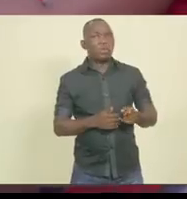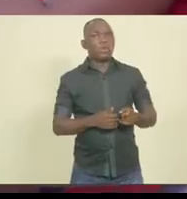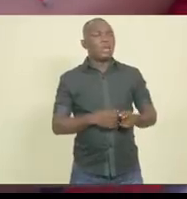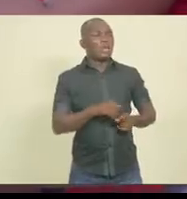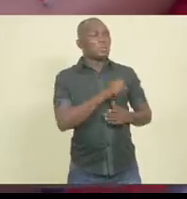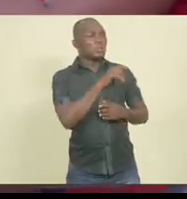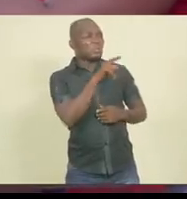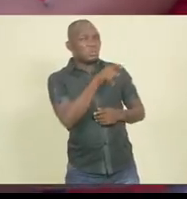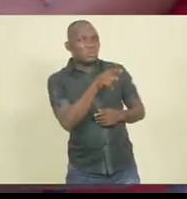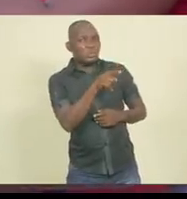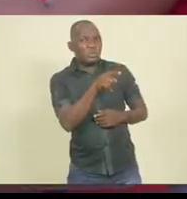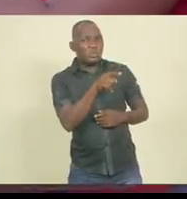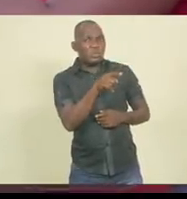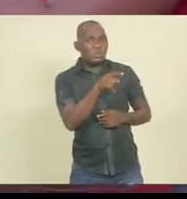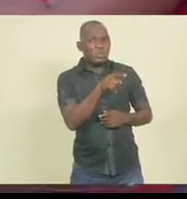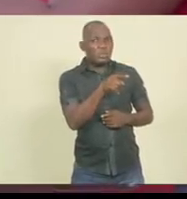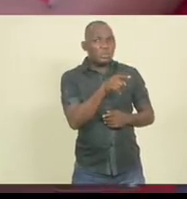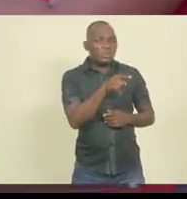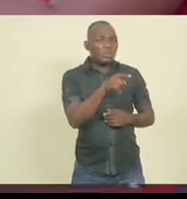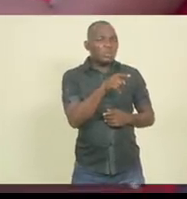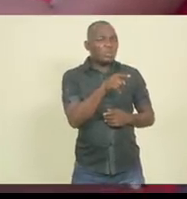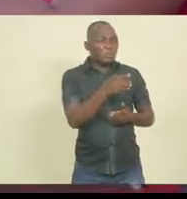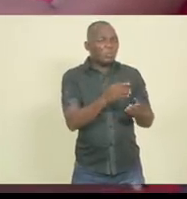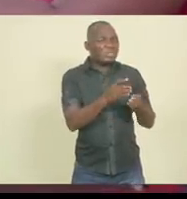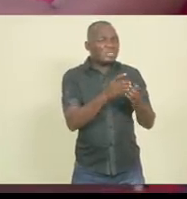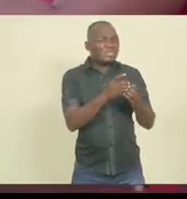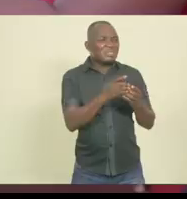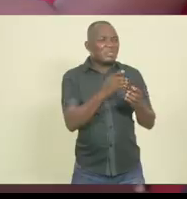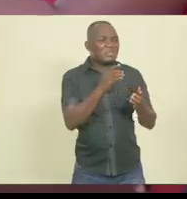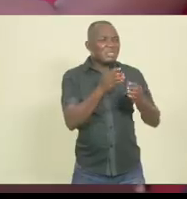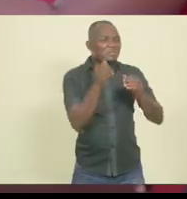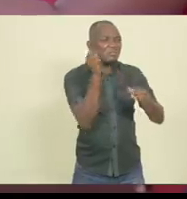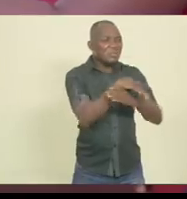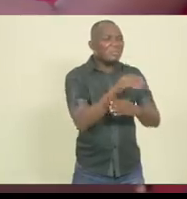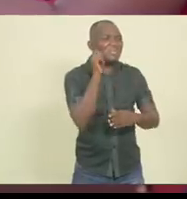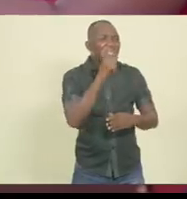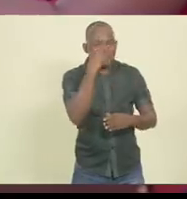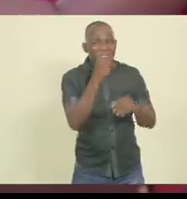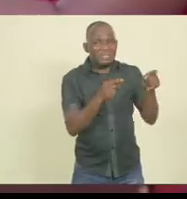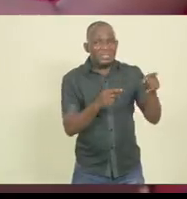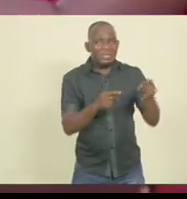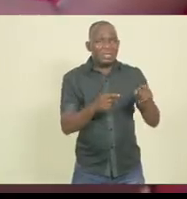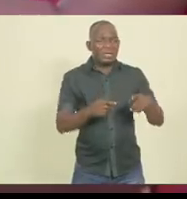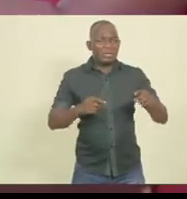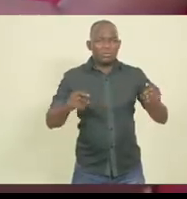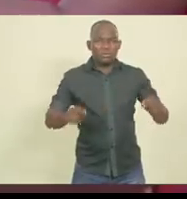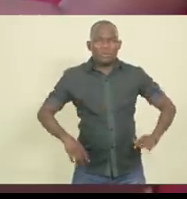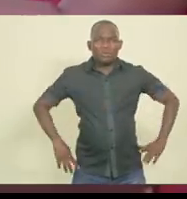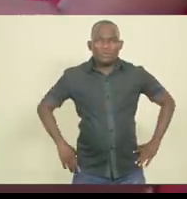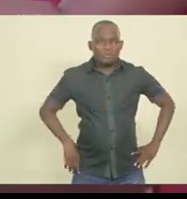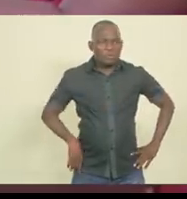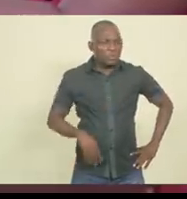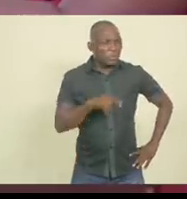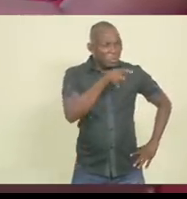So you'll be able to help her find foster family? Have you two really thought about it? I mean, do